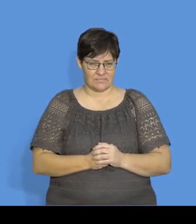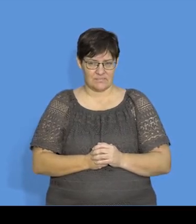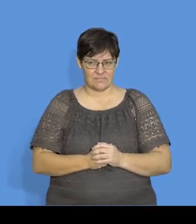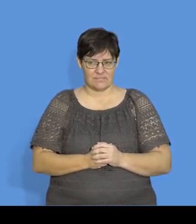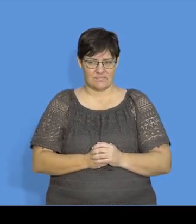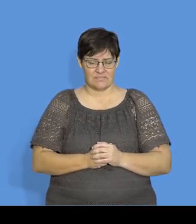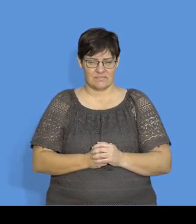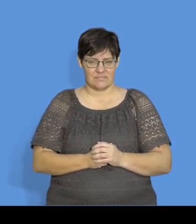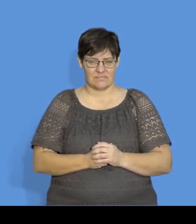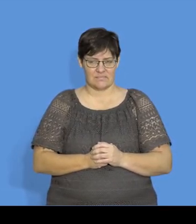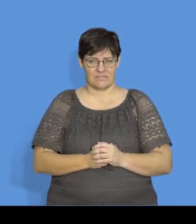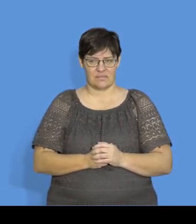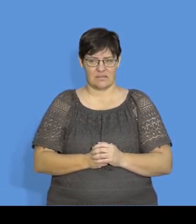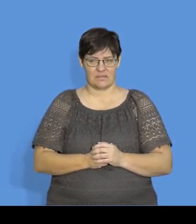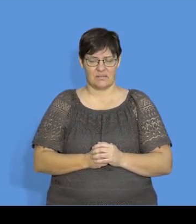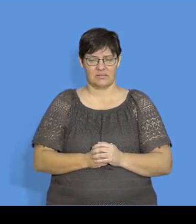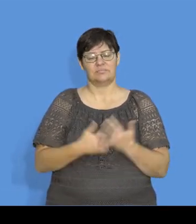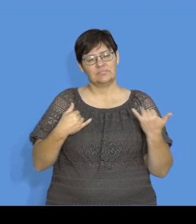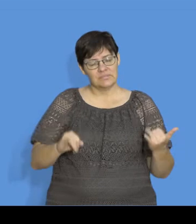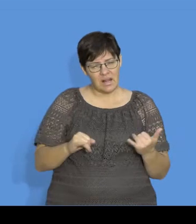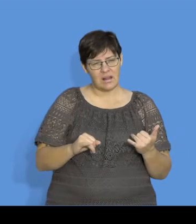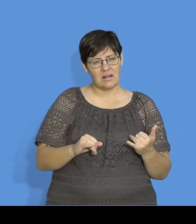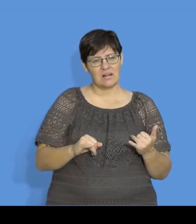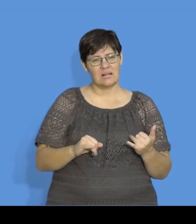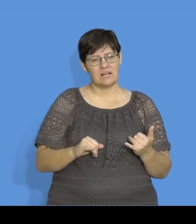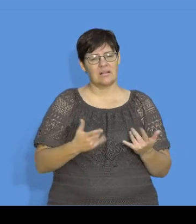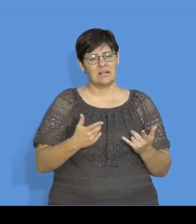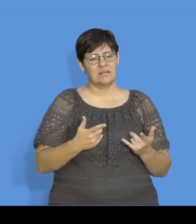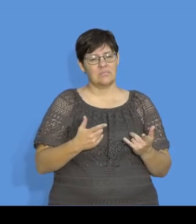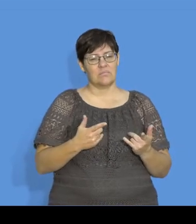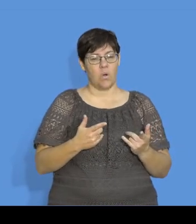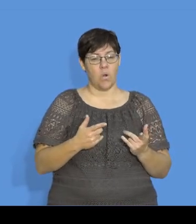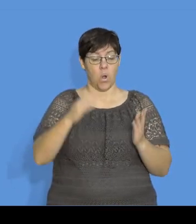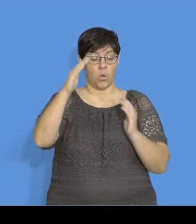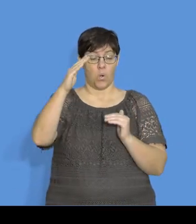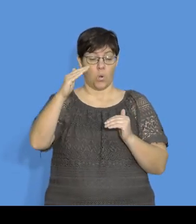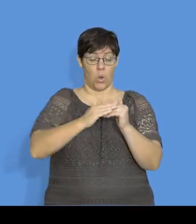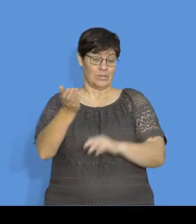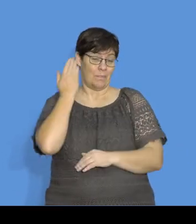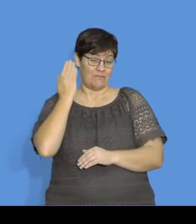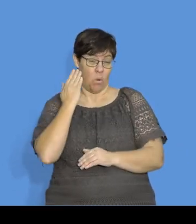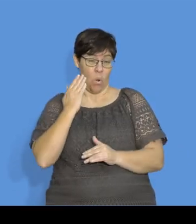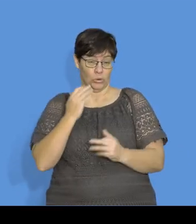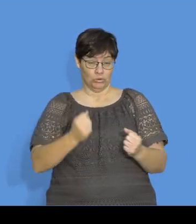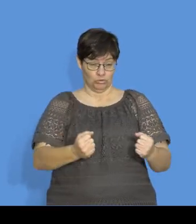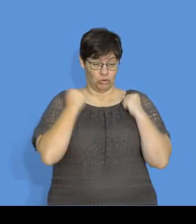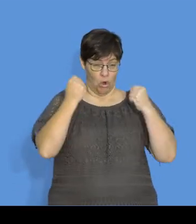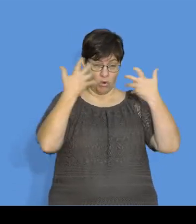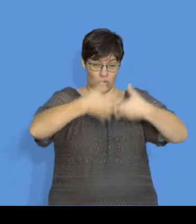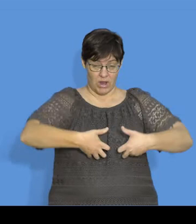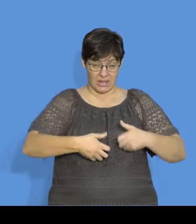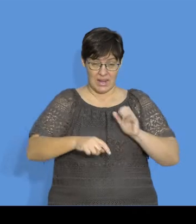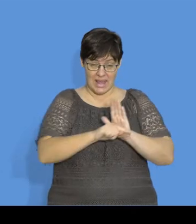Negative, we can draw a straight line with a negative gradient, and the points are slightly closer to the straight